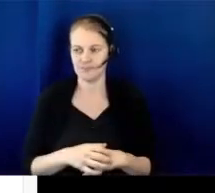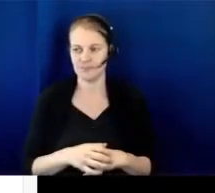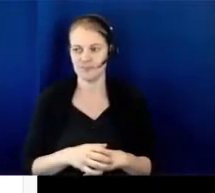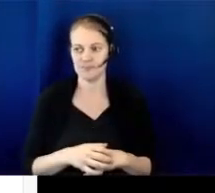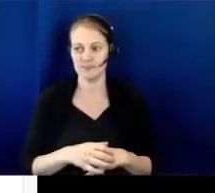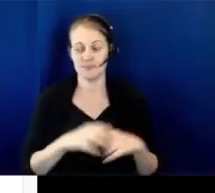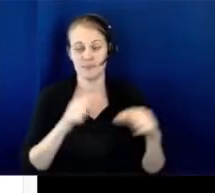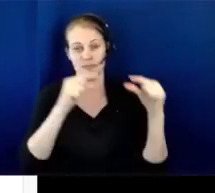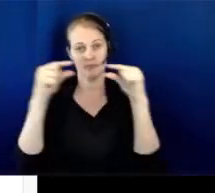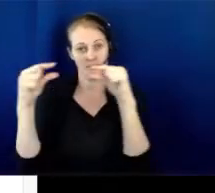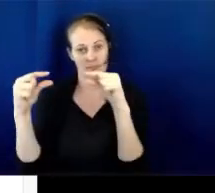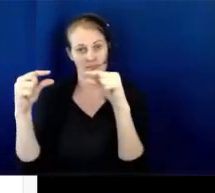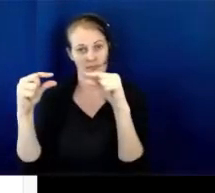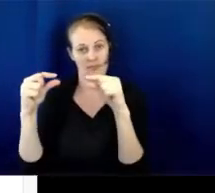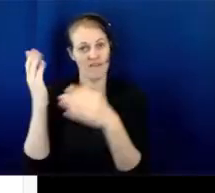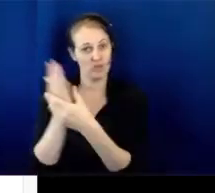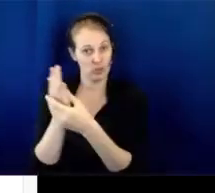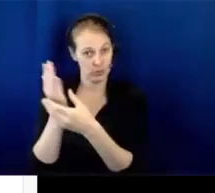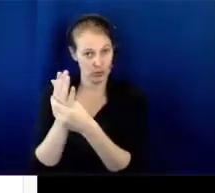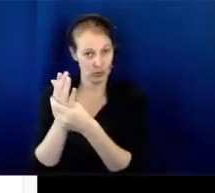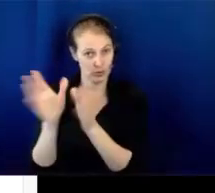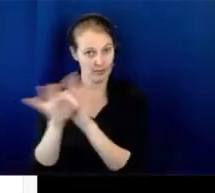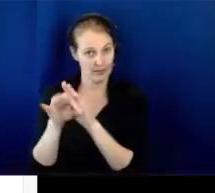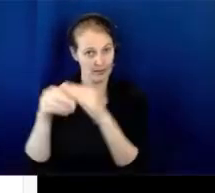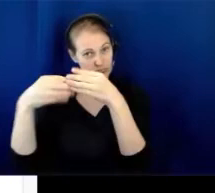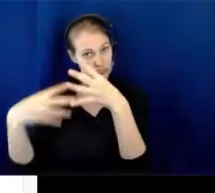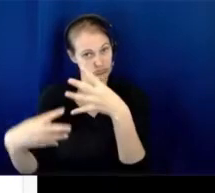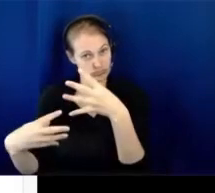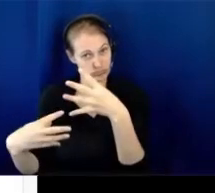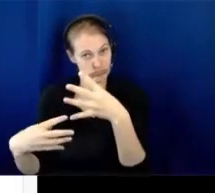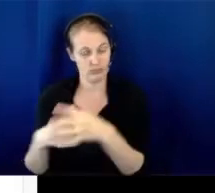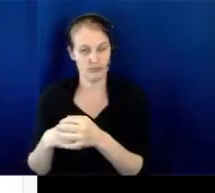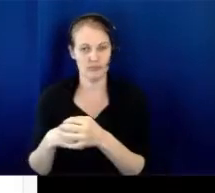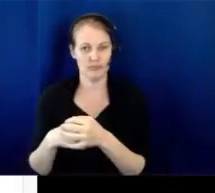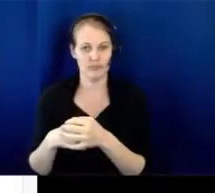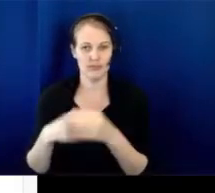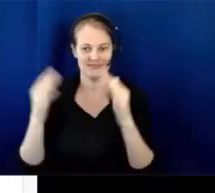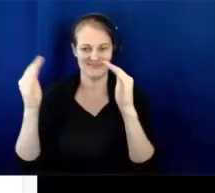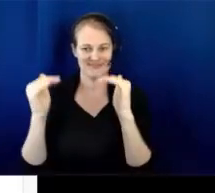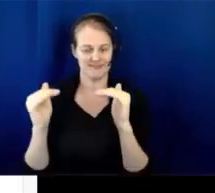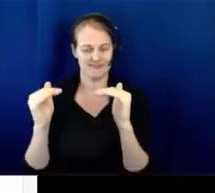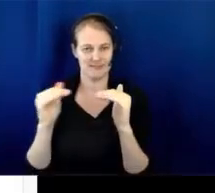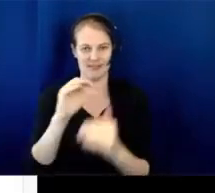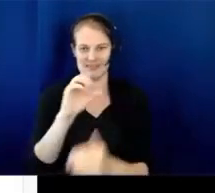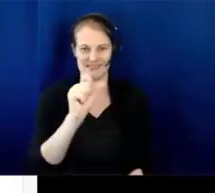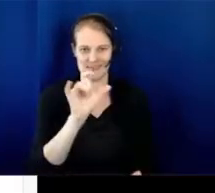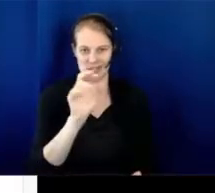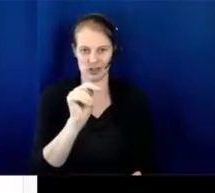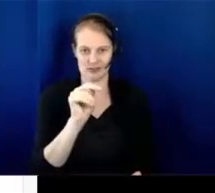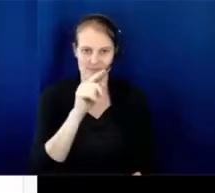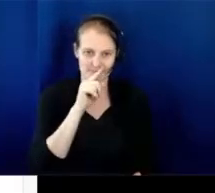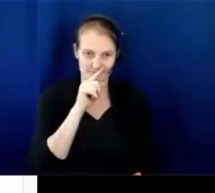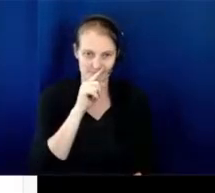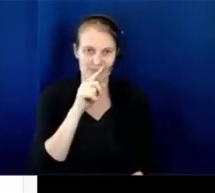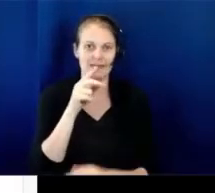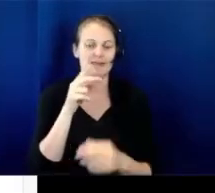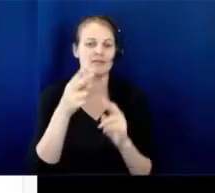folder you can select. And one of the major changes is that instead of session, it says name now, which is really